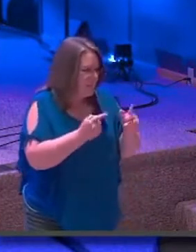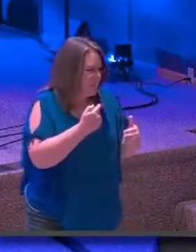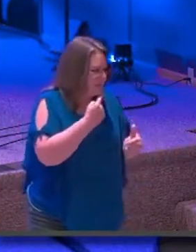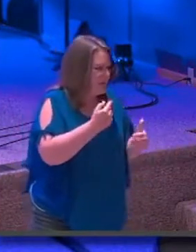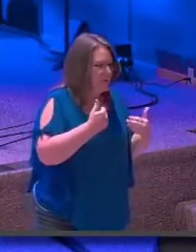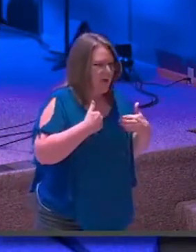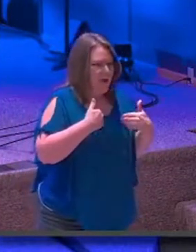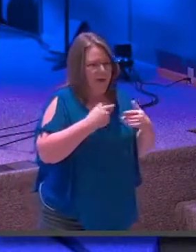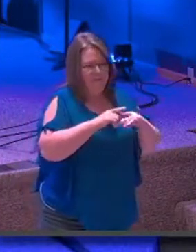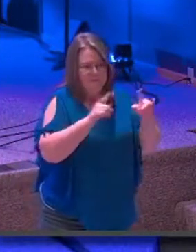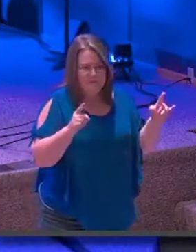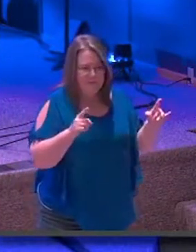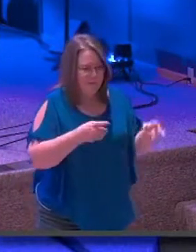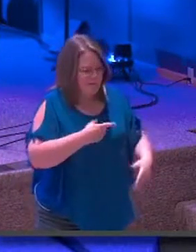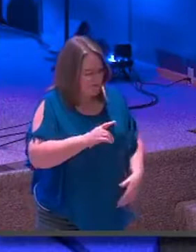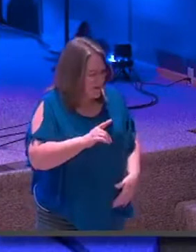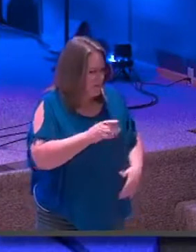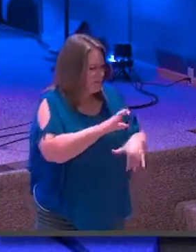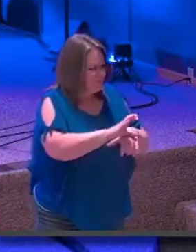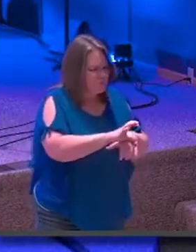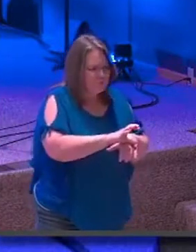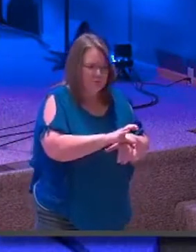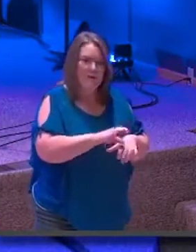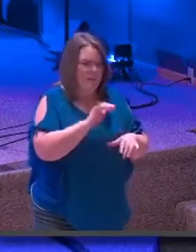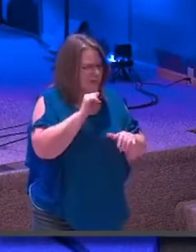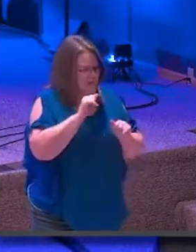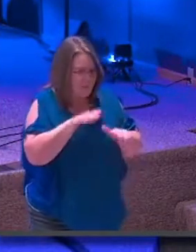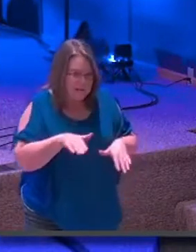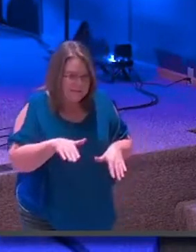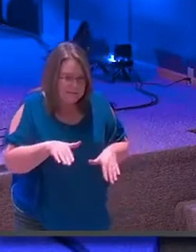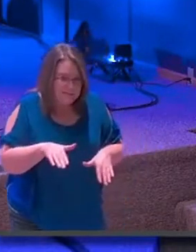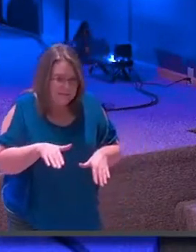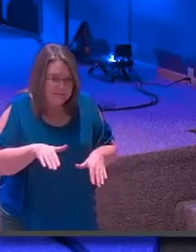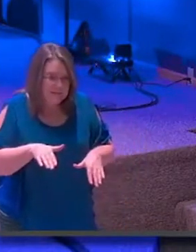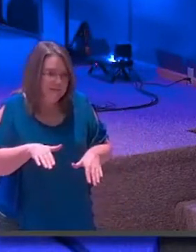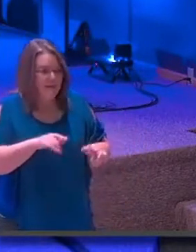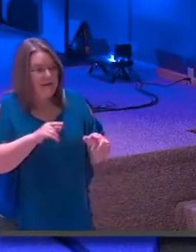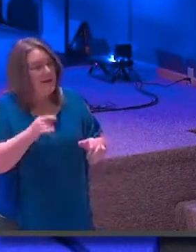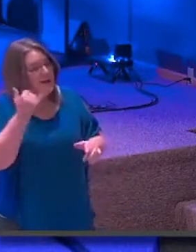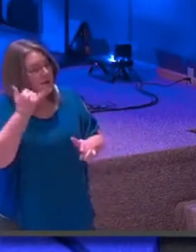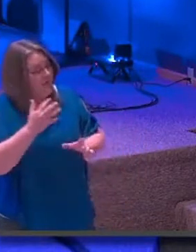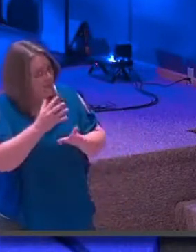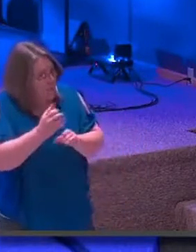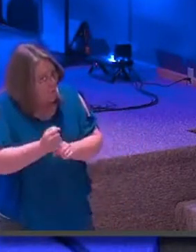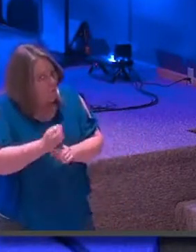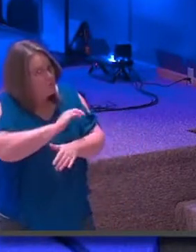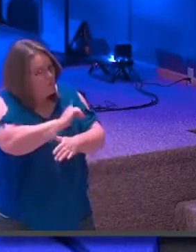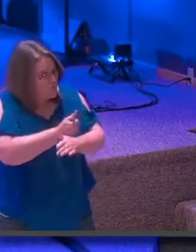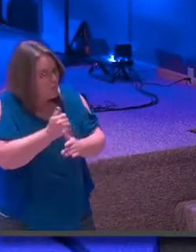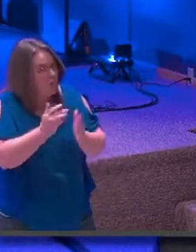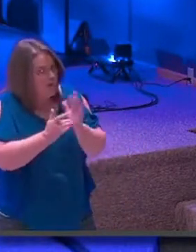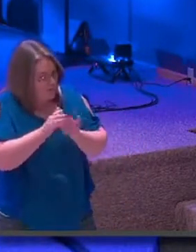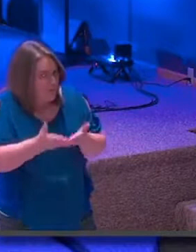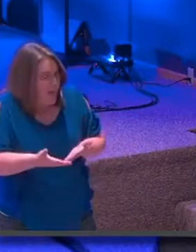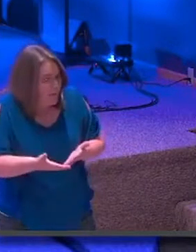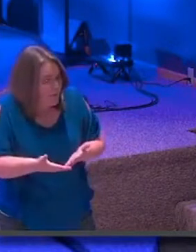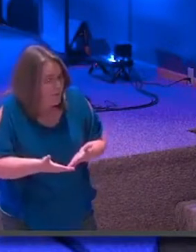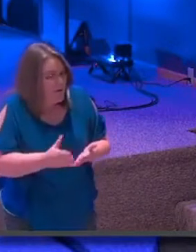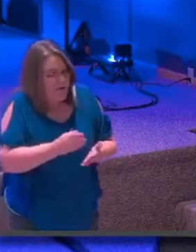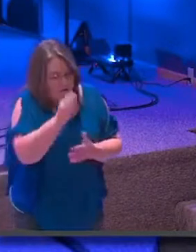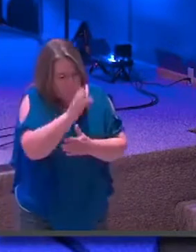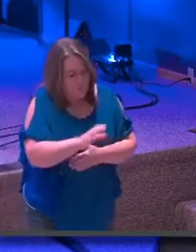or denominations of churches. That's a blessing. As long as they hold to the authority of Scripture and the cross of Jesus